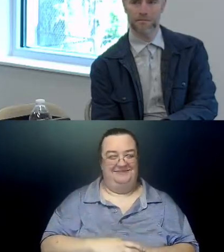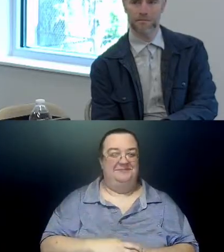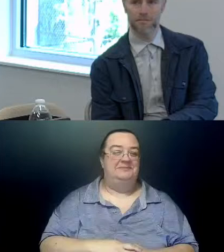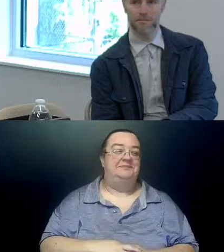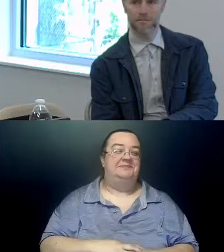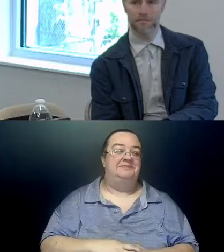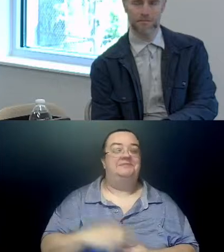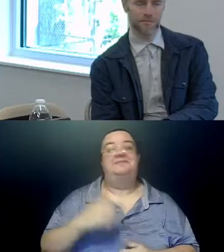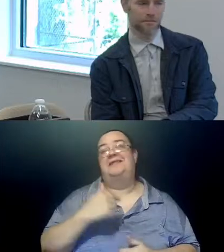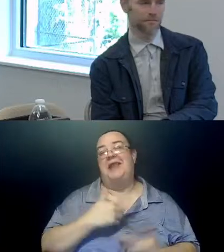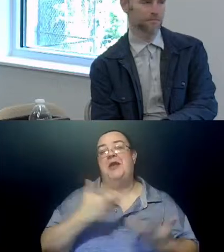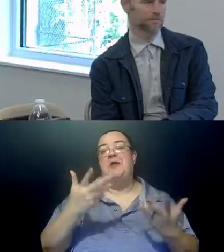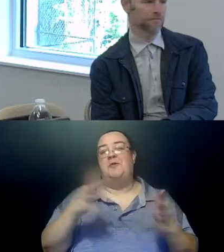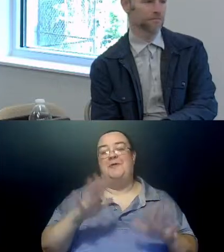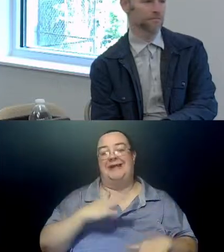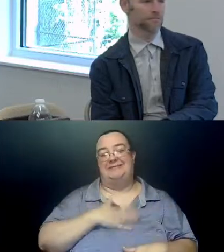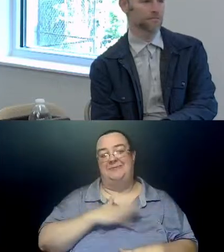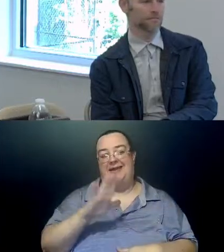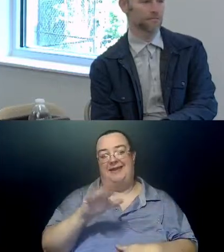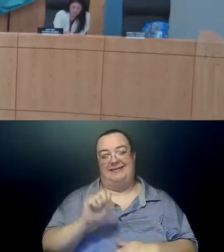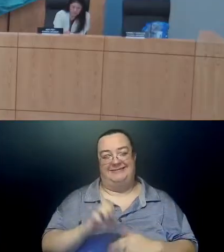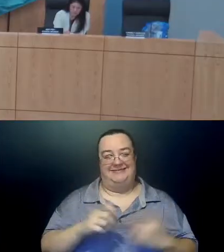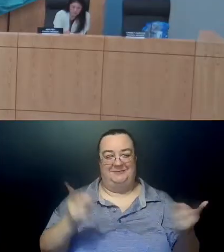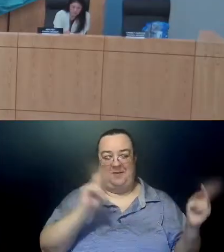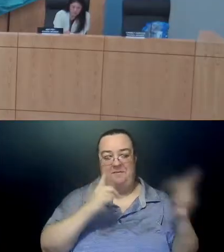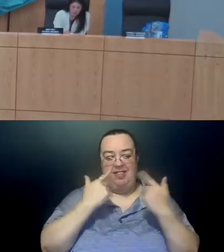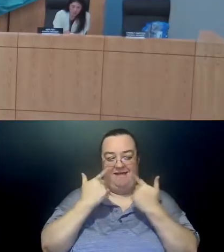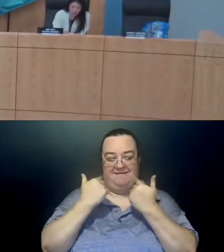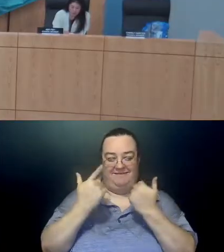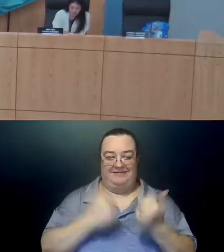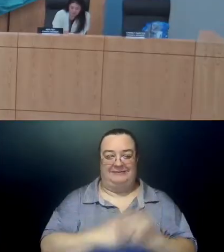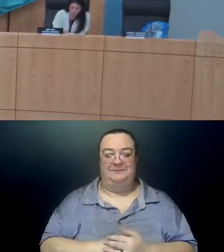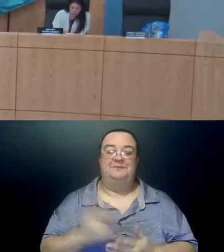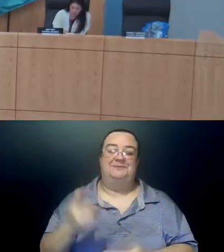I rest my case. Thank you.